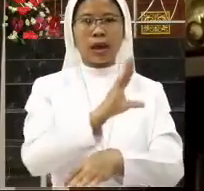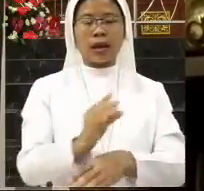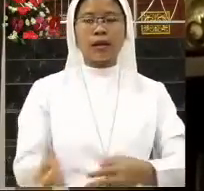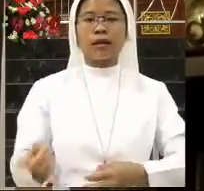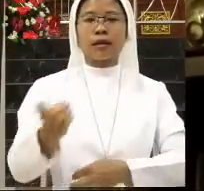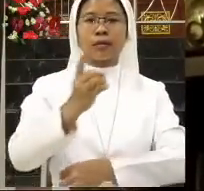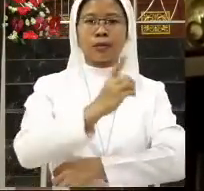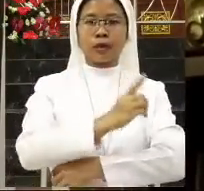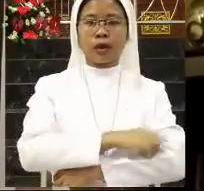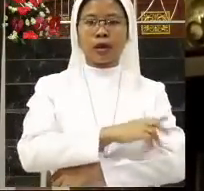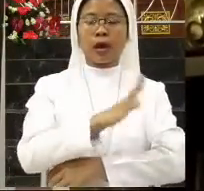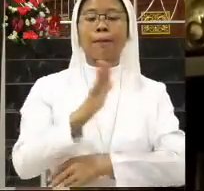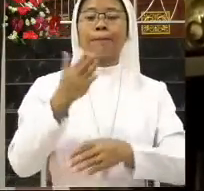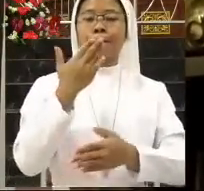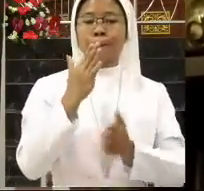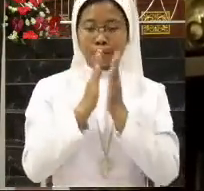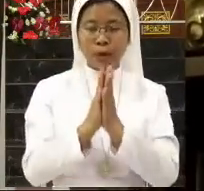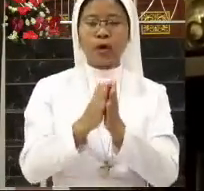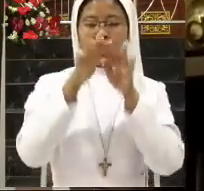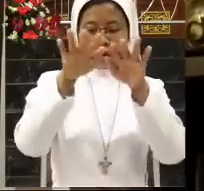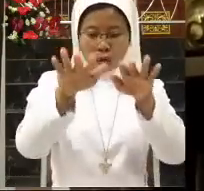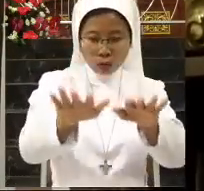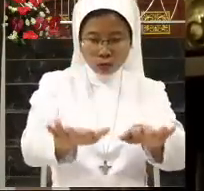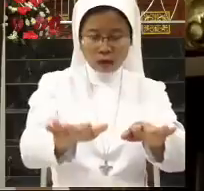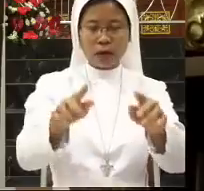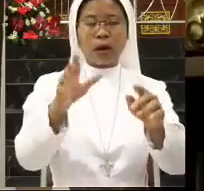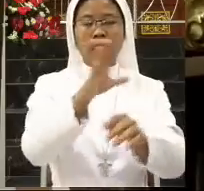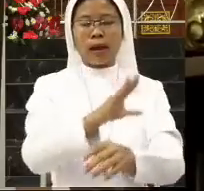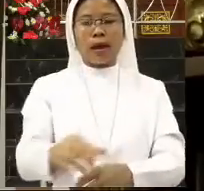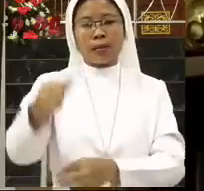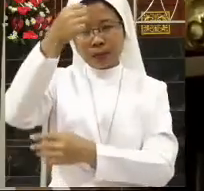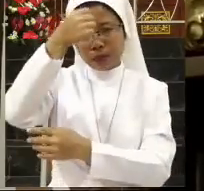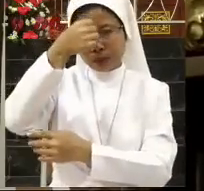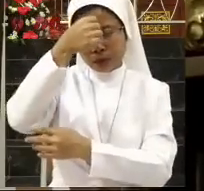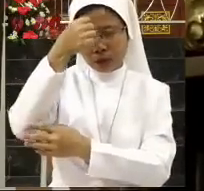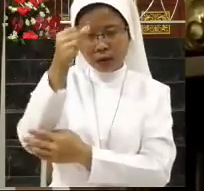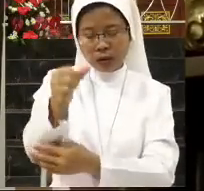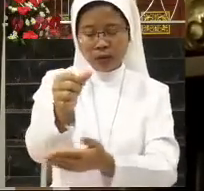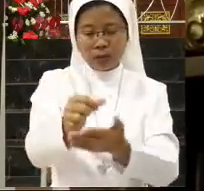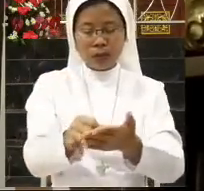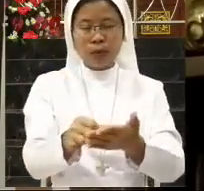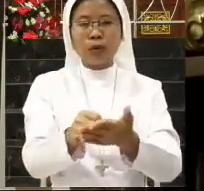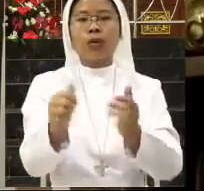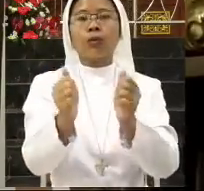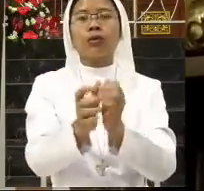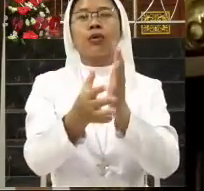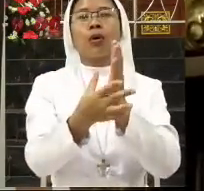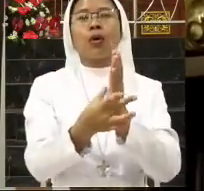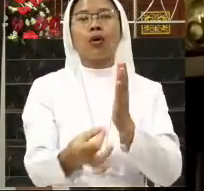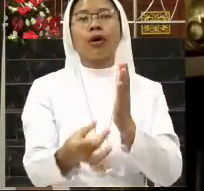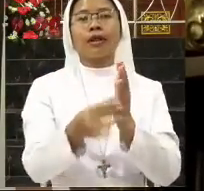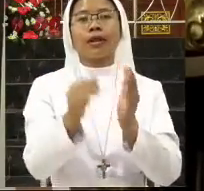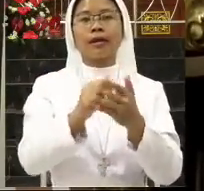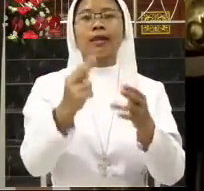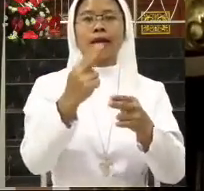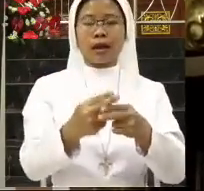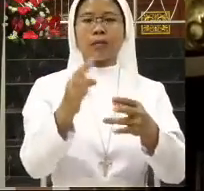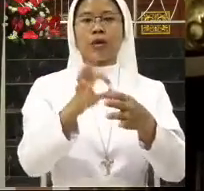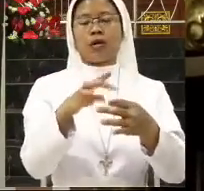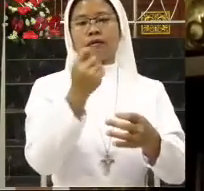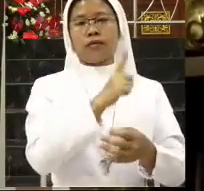to pray over him, anointing him with oil in the name of the